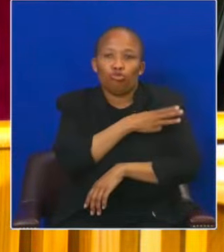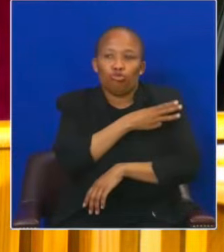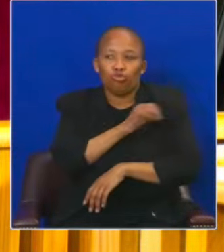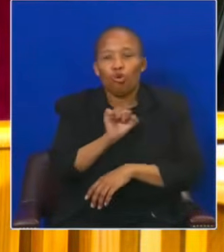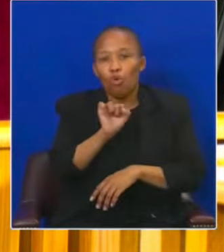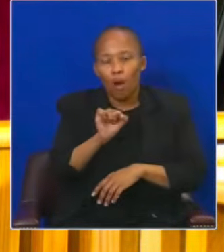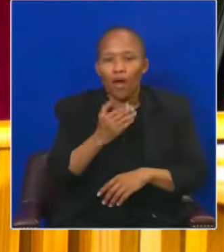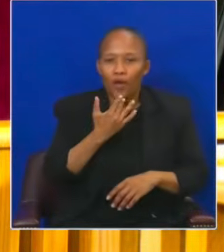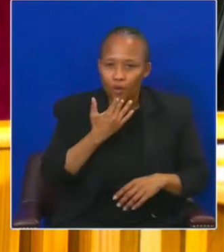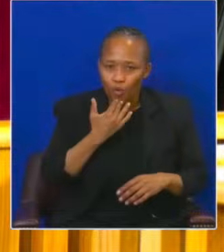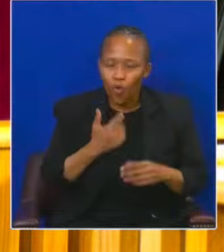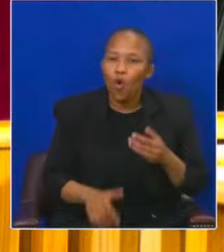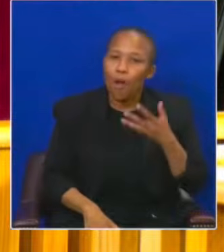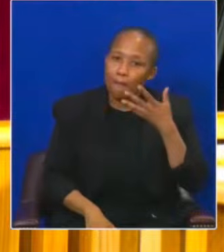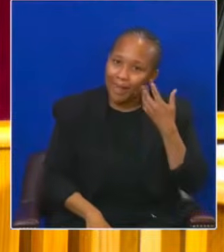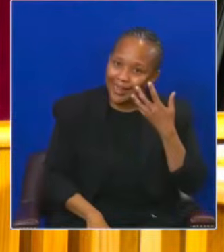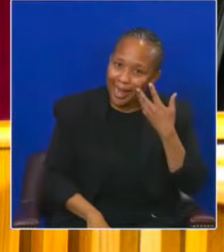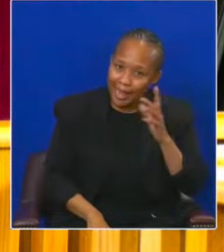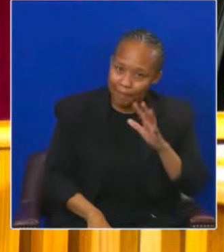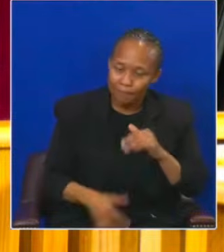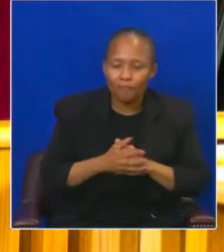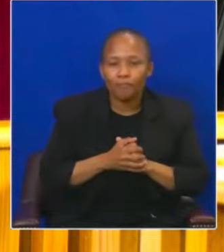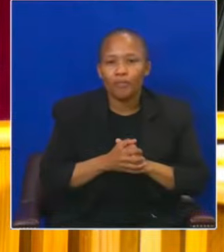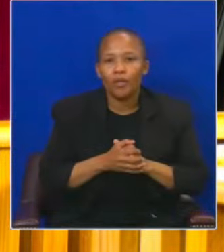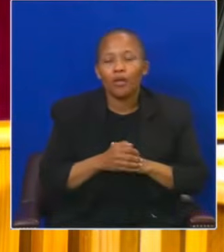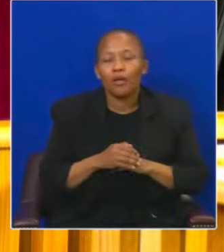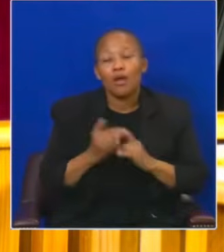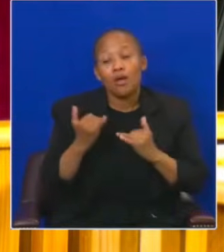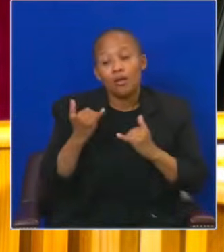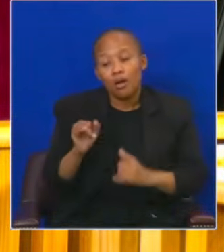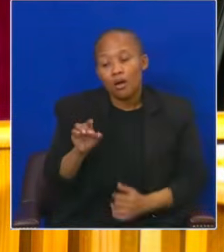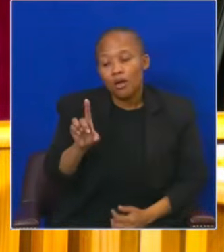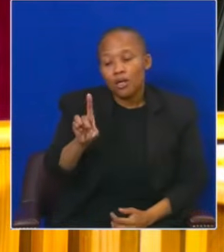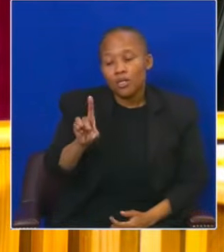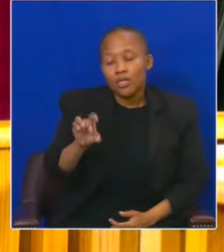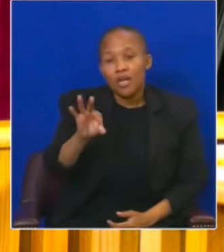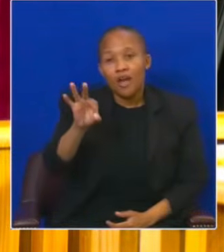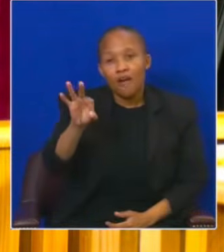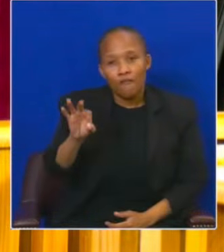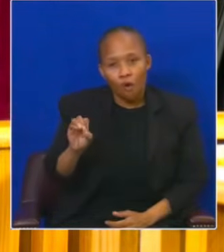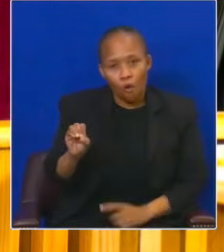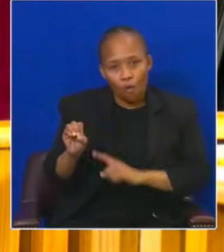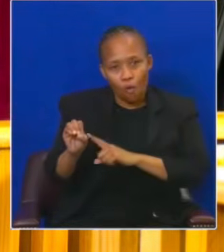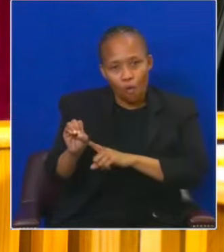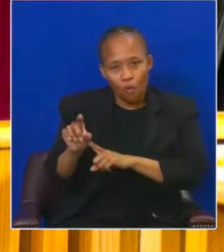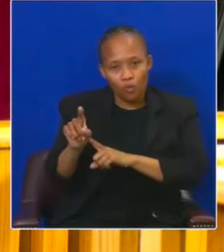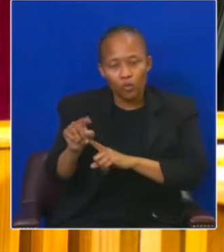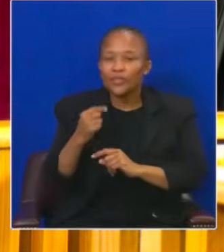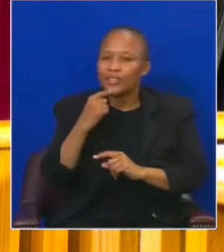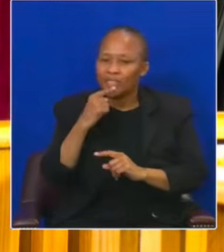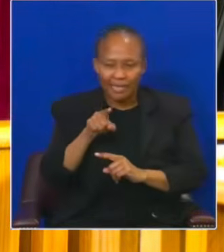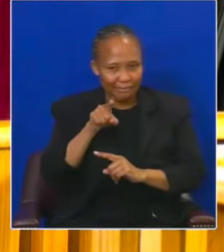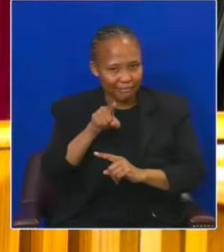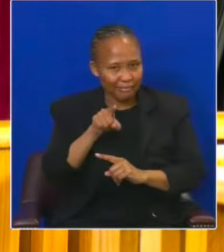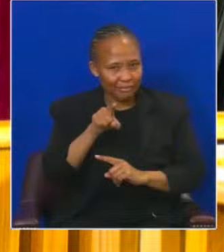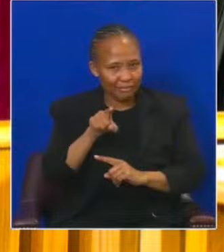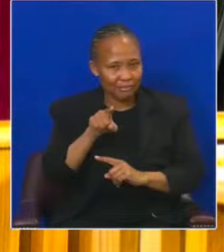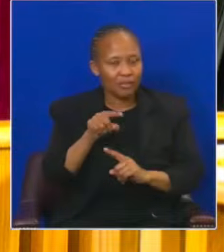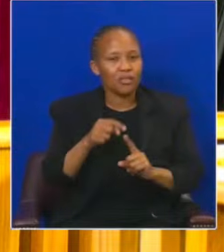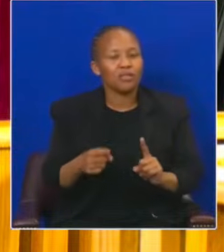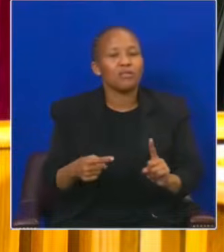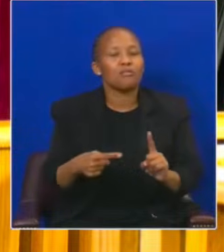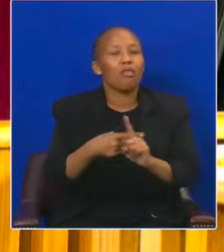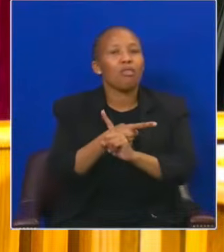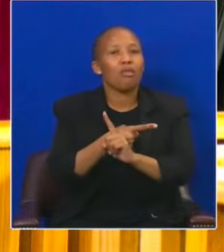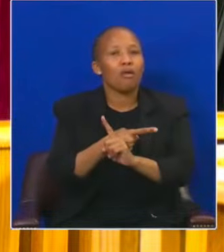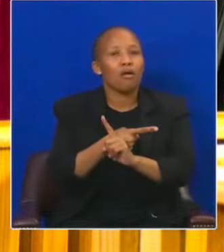According to the DFO, this was also another contravention of the Firearms Control Act,